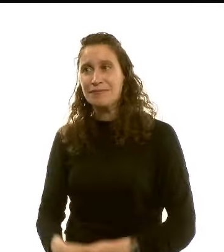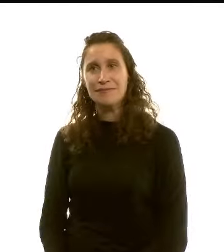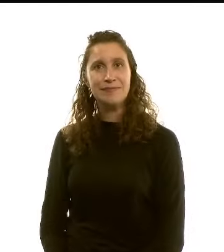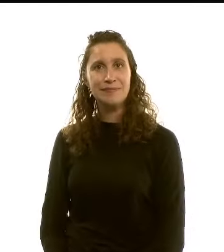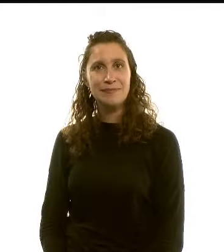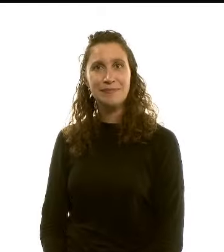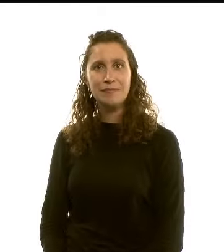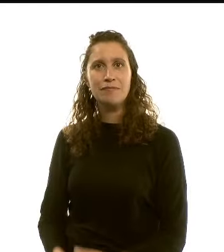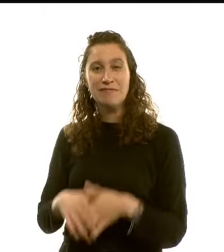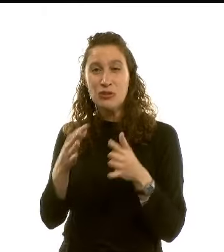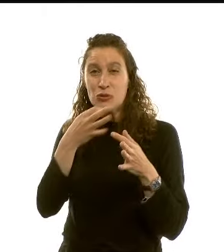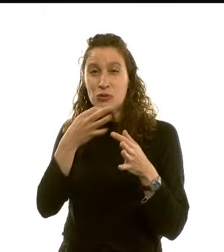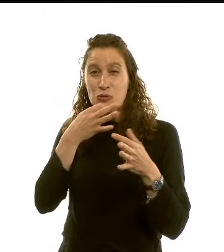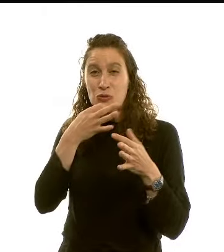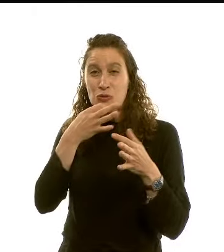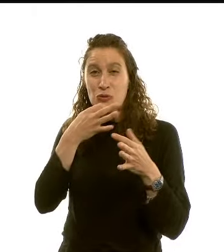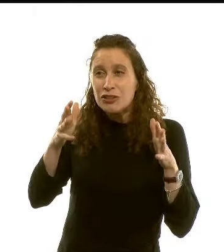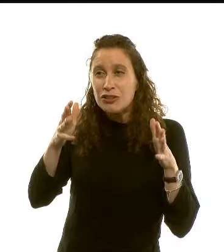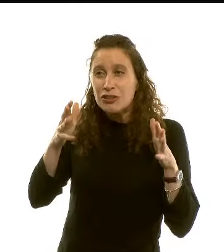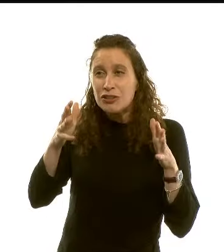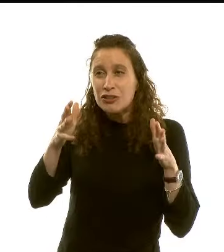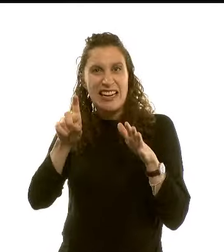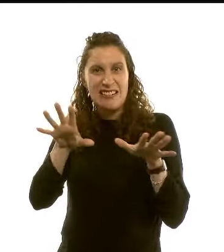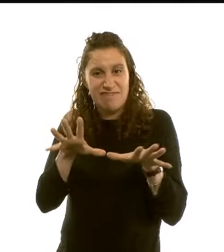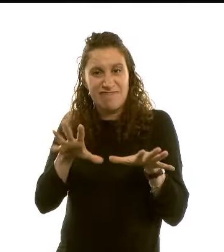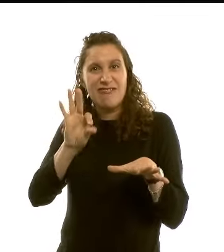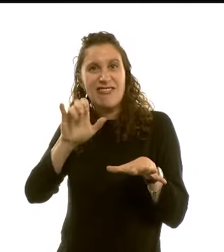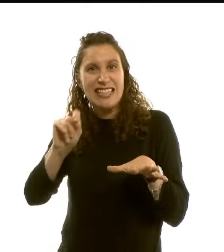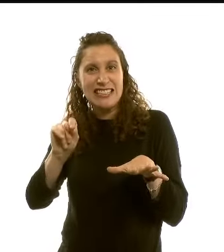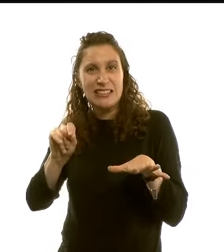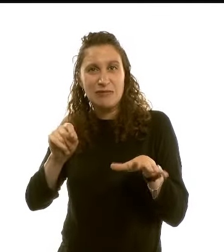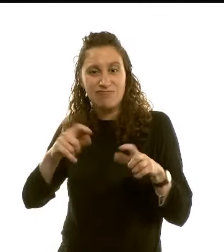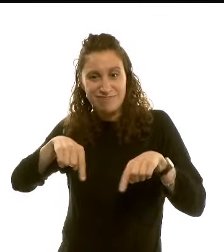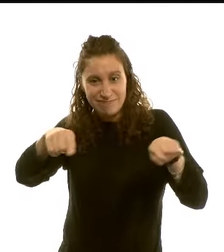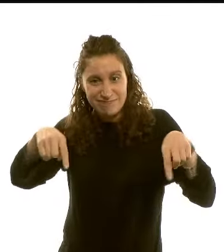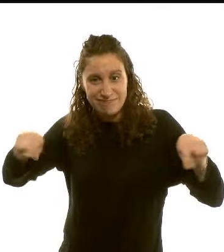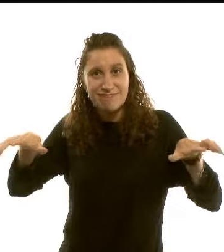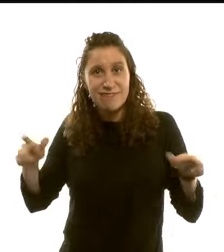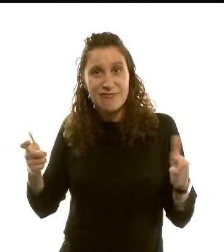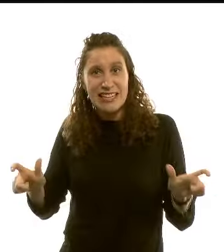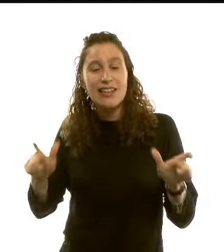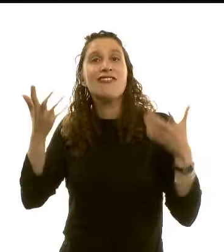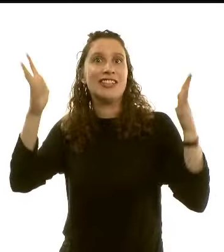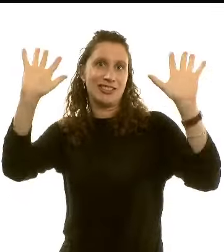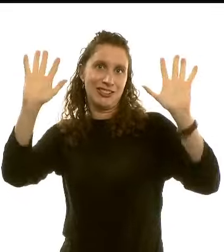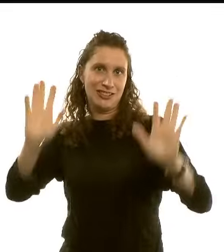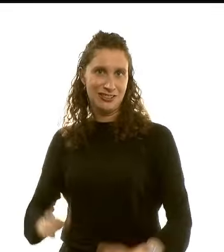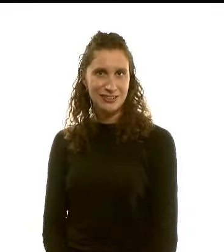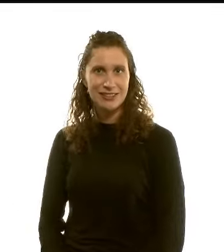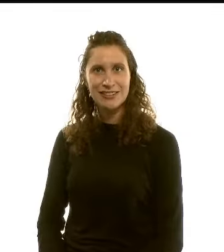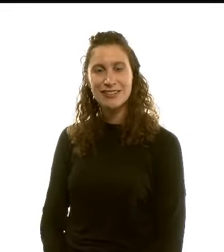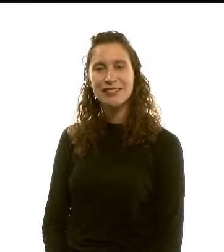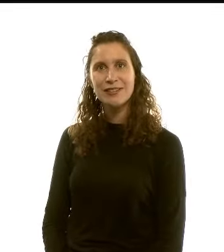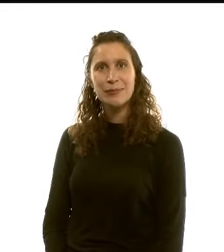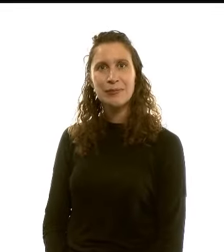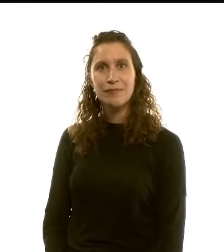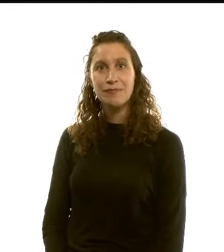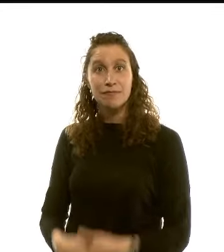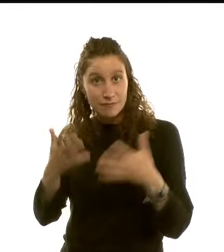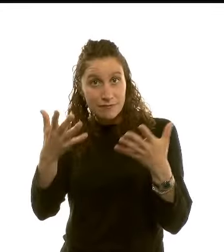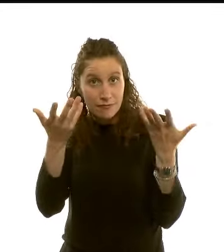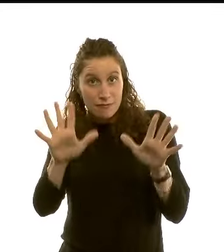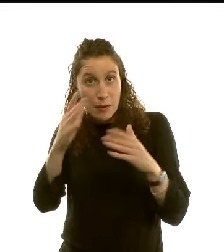Okay, let's wrap it up. Some big feet on the bottom of the monster. Okay, there we go, we're finished. Did you all manage